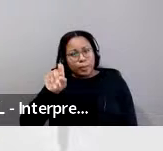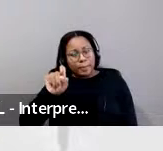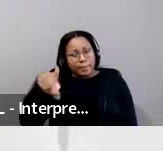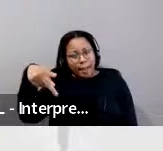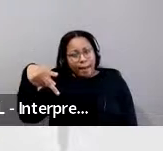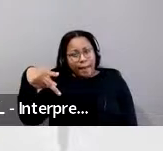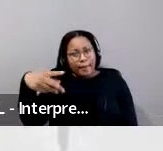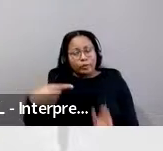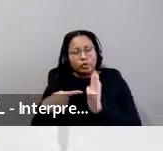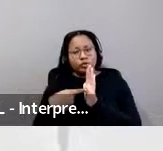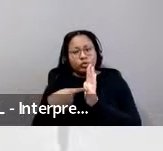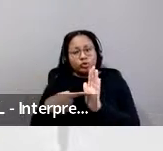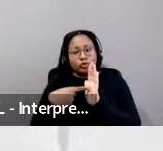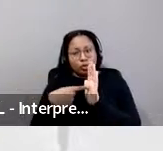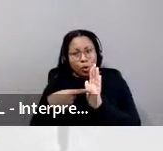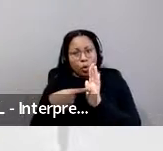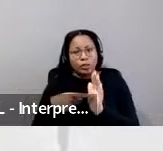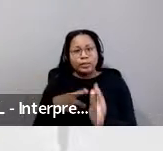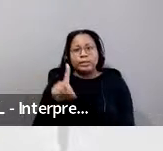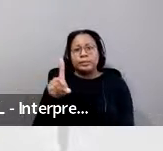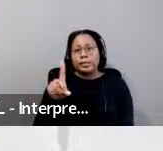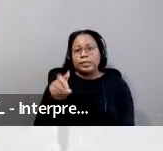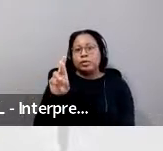draft Displacement Risk Index.